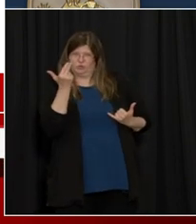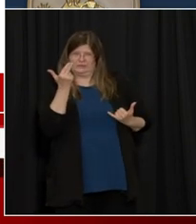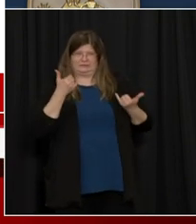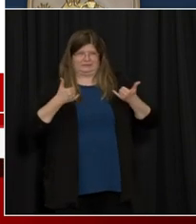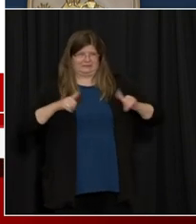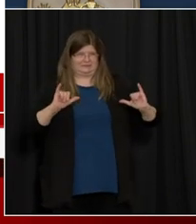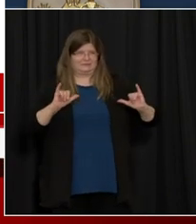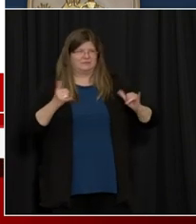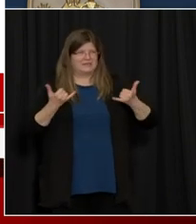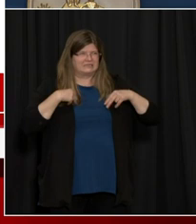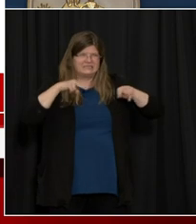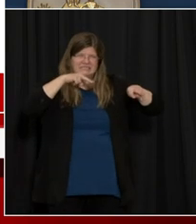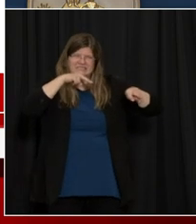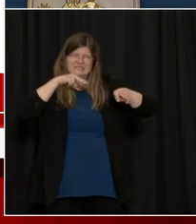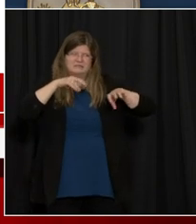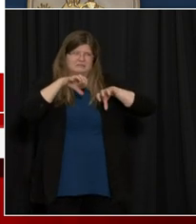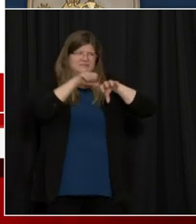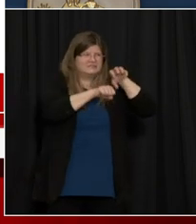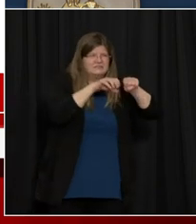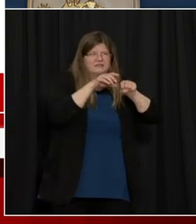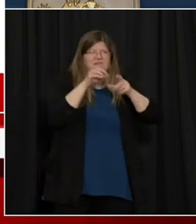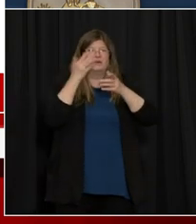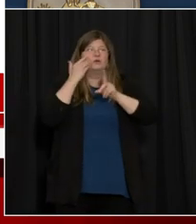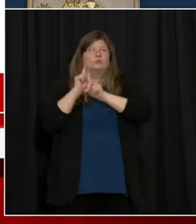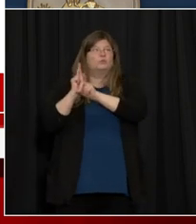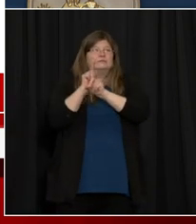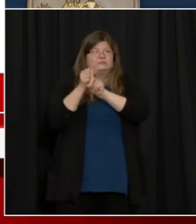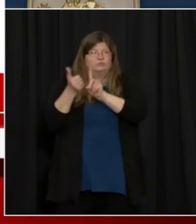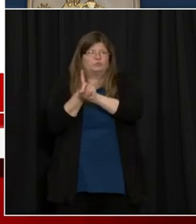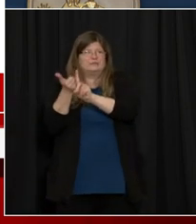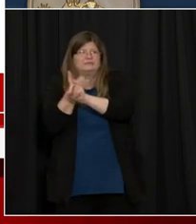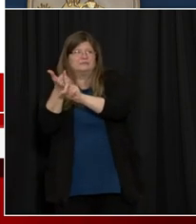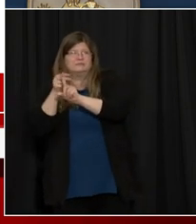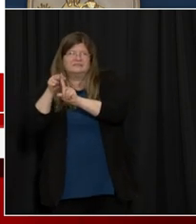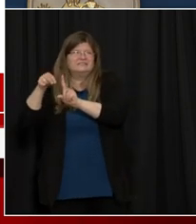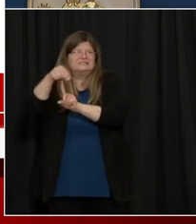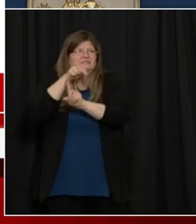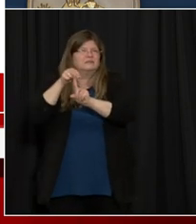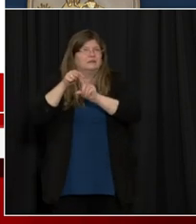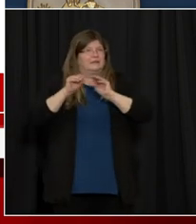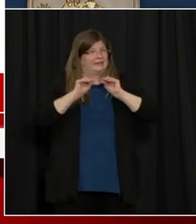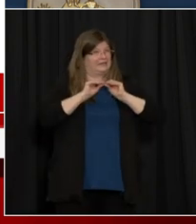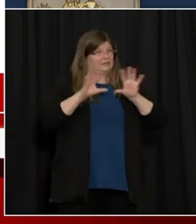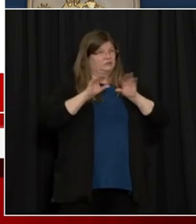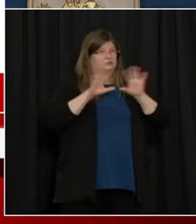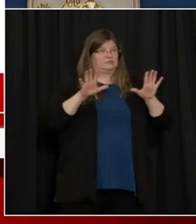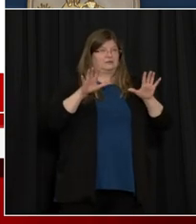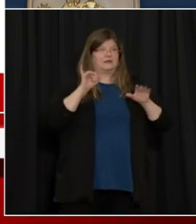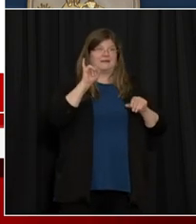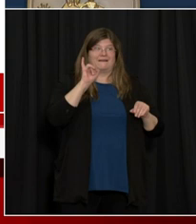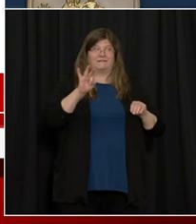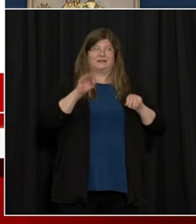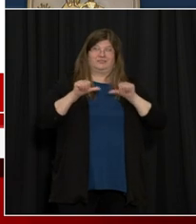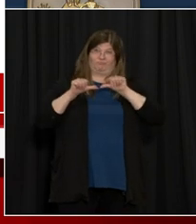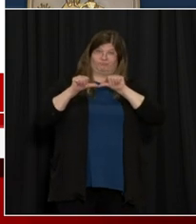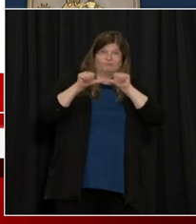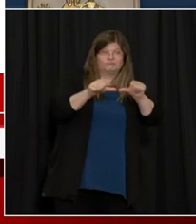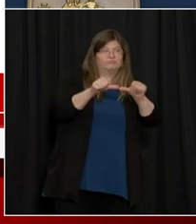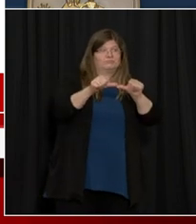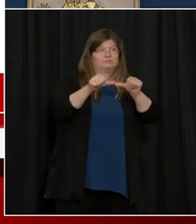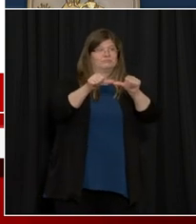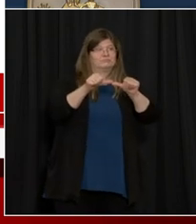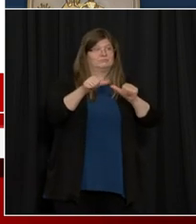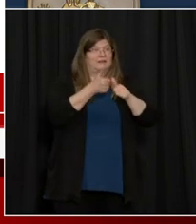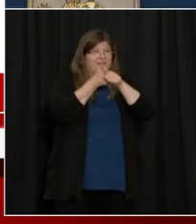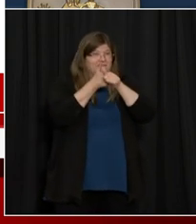any new increases. And I want to be very clear that if we continue to follow, we will continue to follow